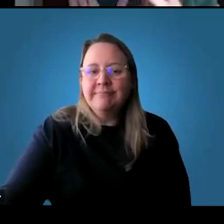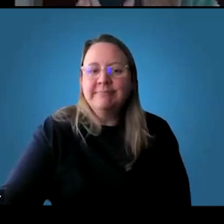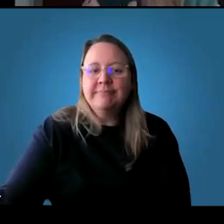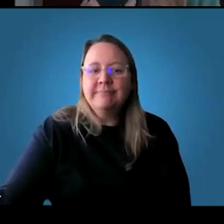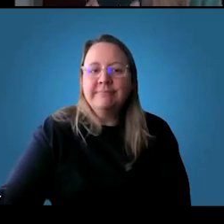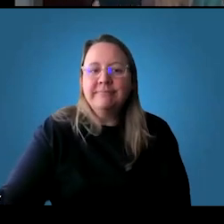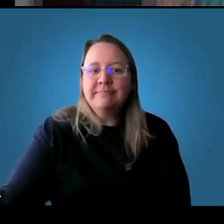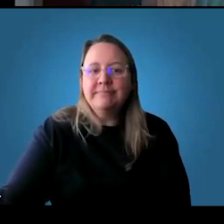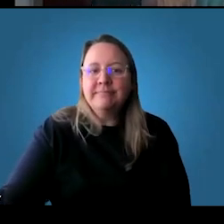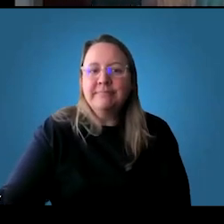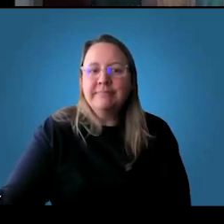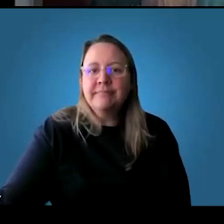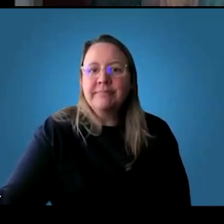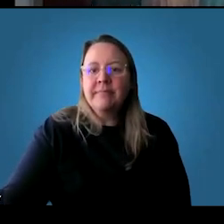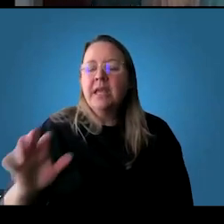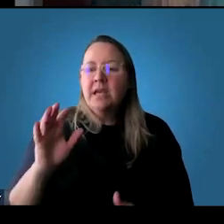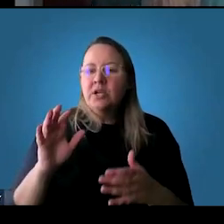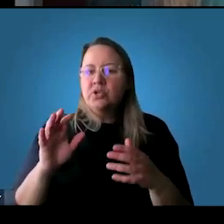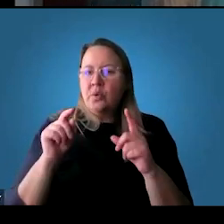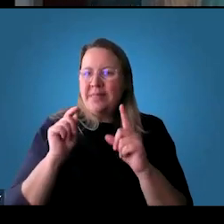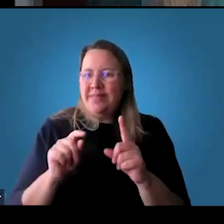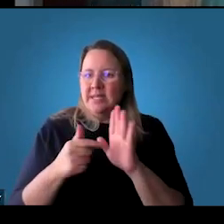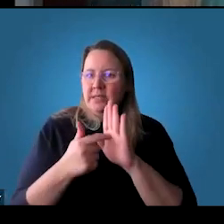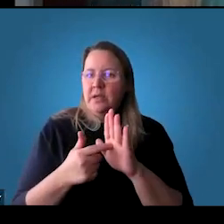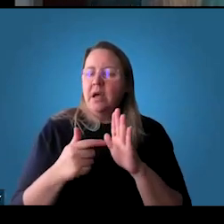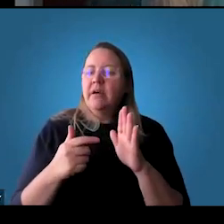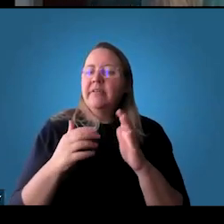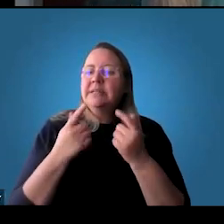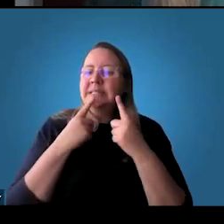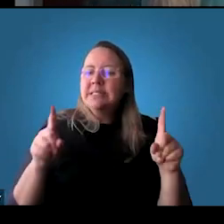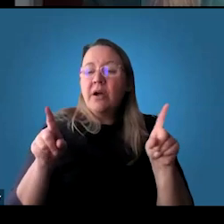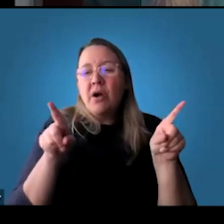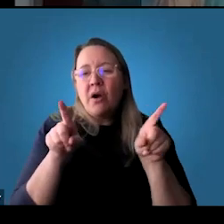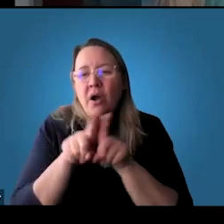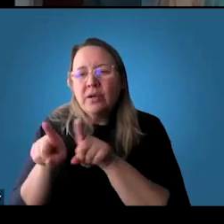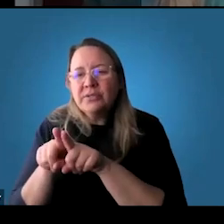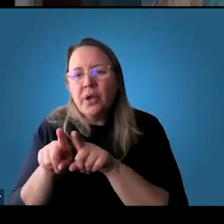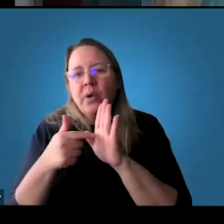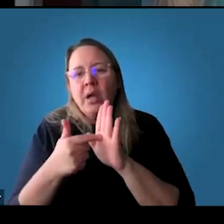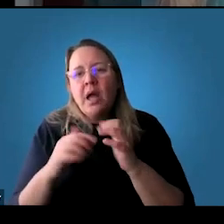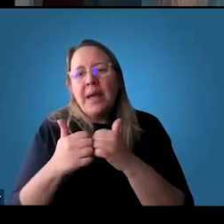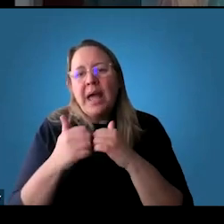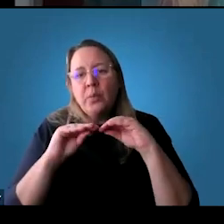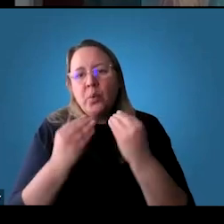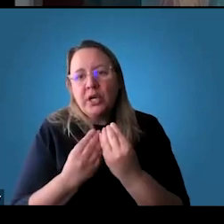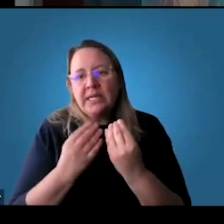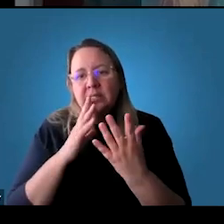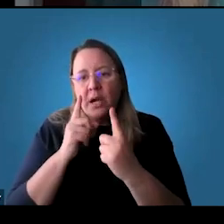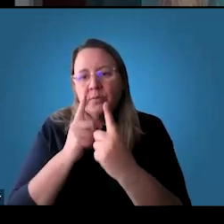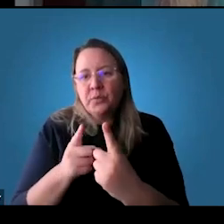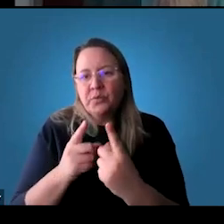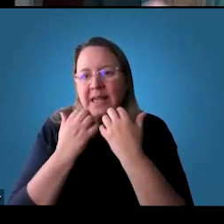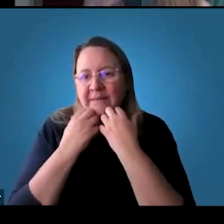So the metrics being highlighted as indicators of success are also indicators of the organization's objectives